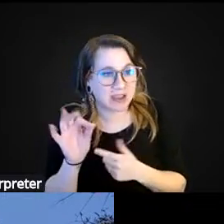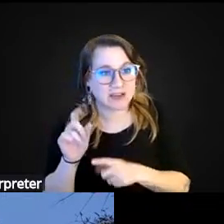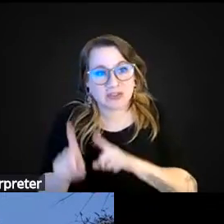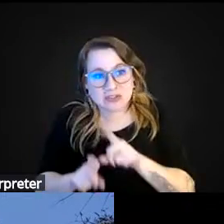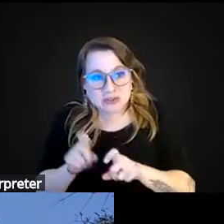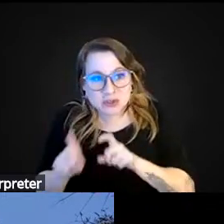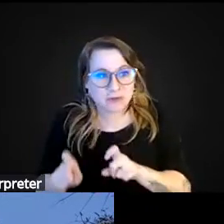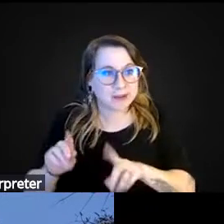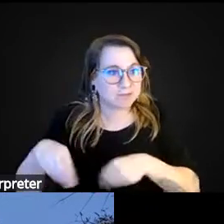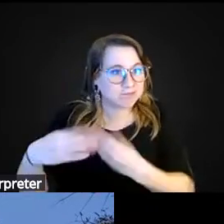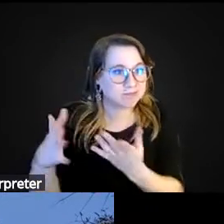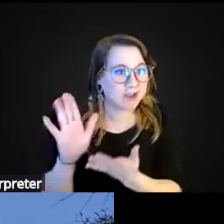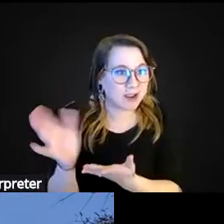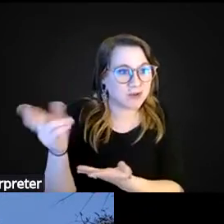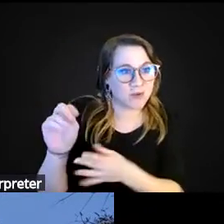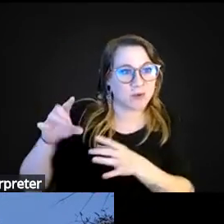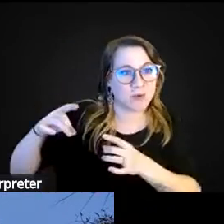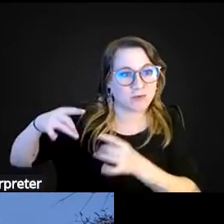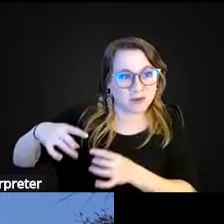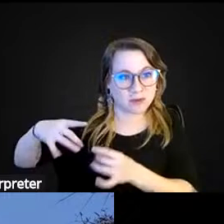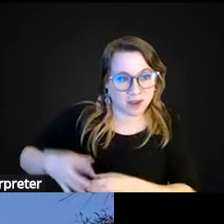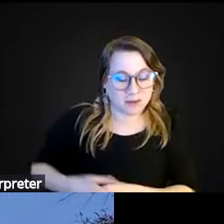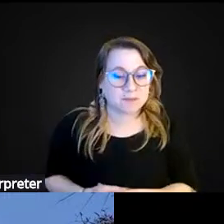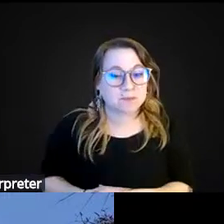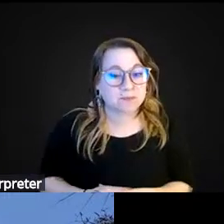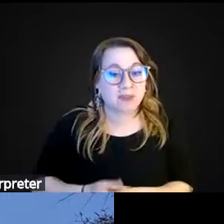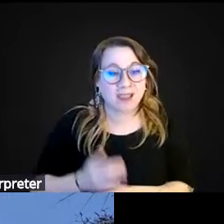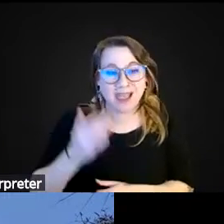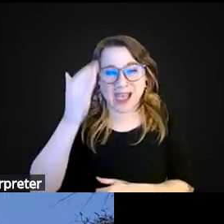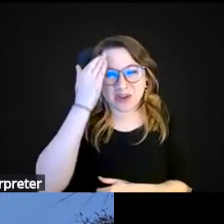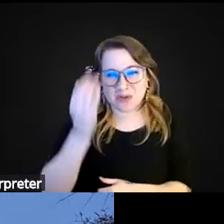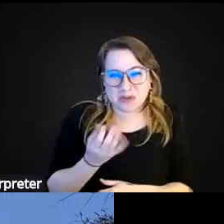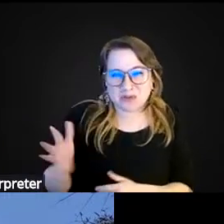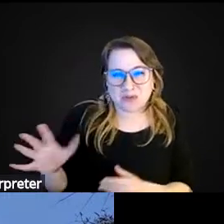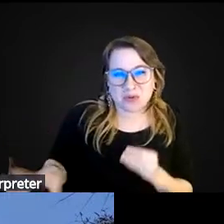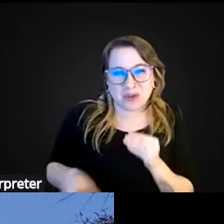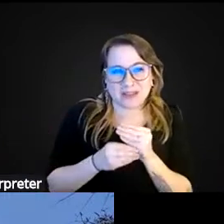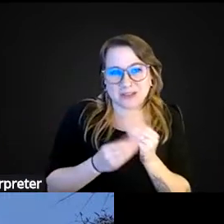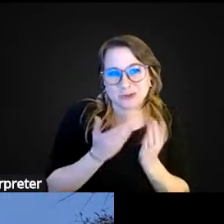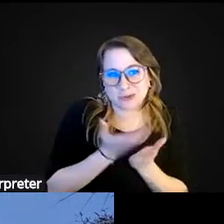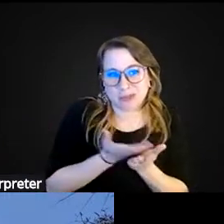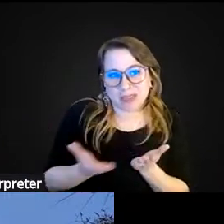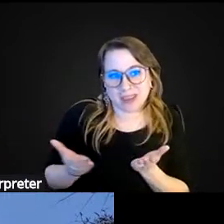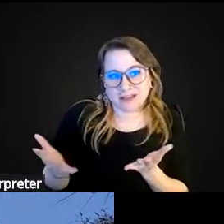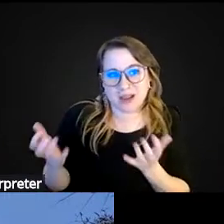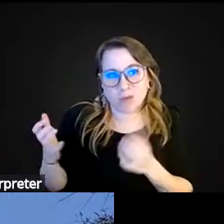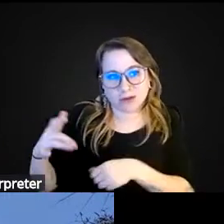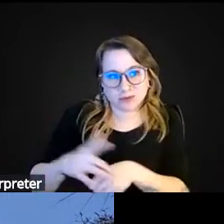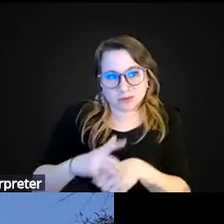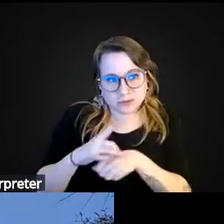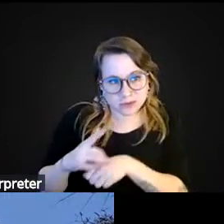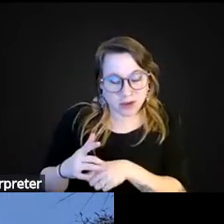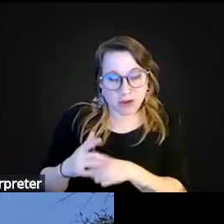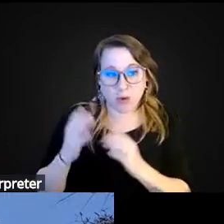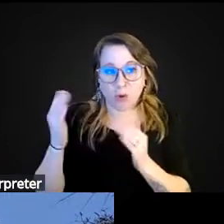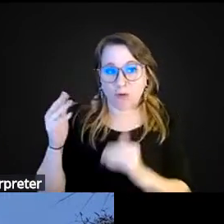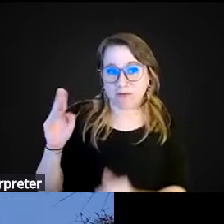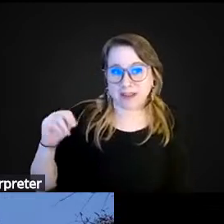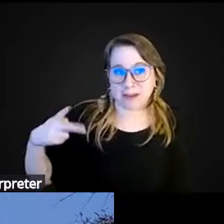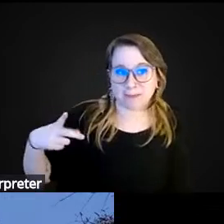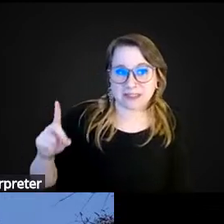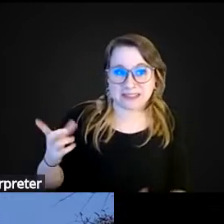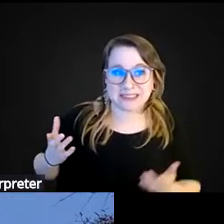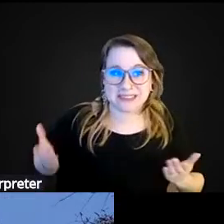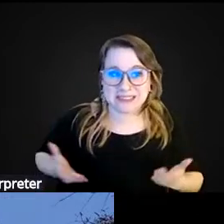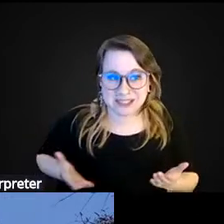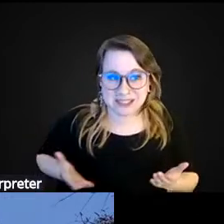your feedback. I know there's a few additional items I want to touch on And hopefully MPD is on the call because